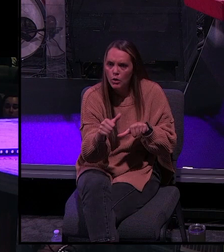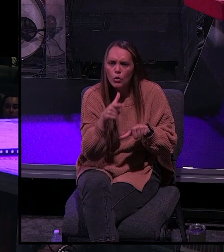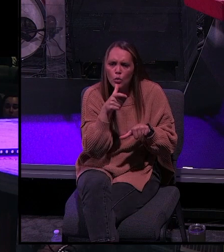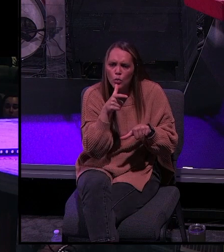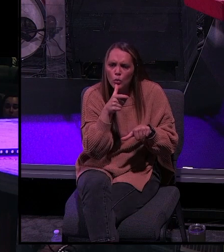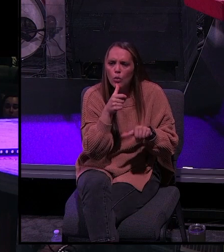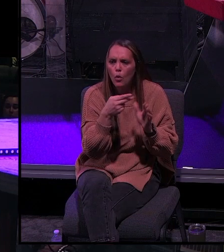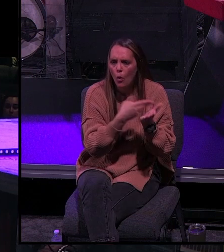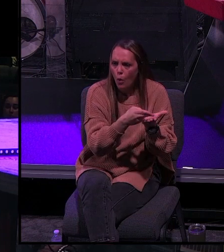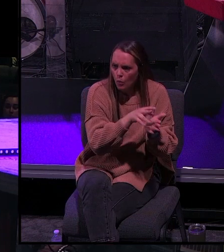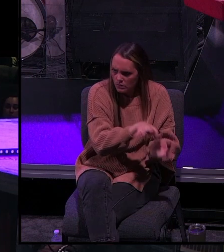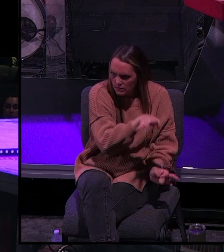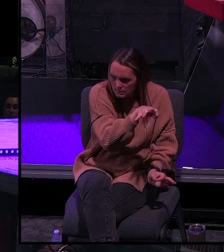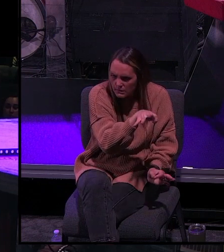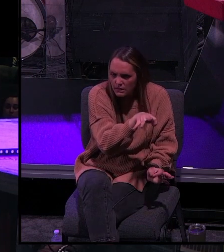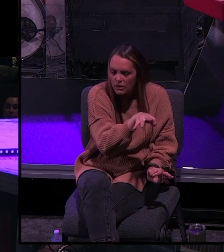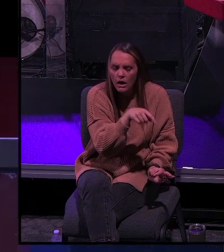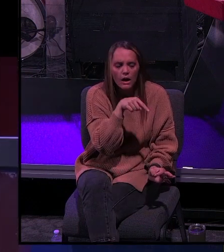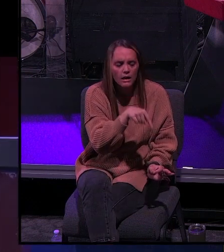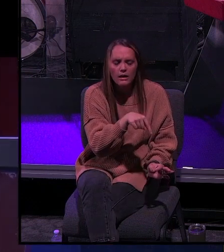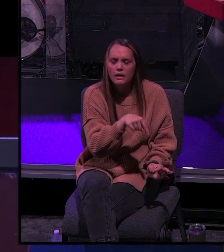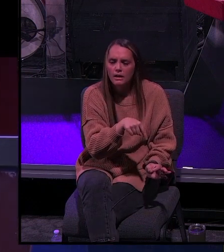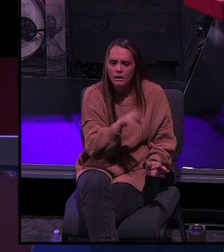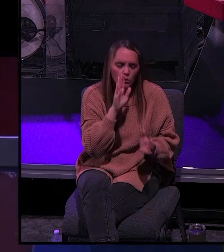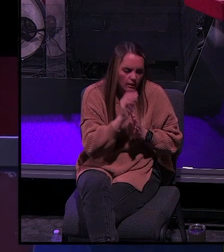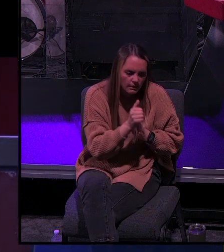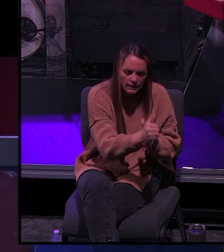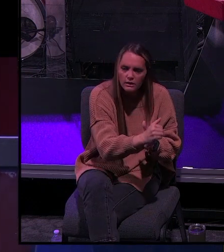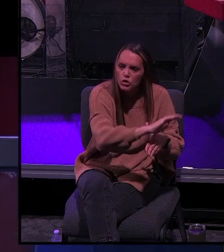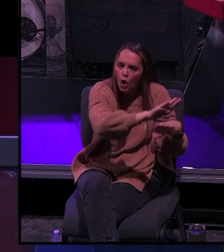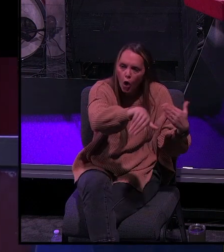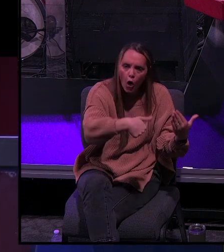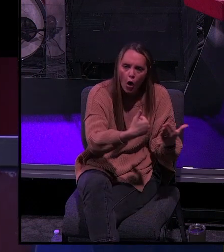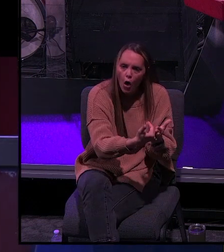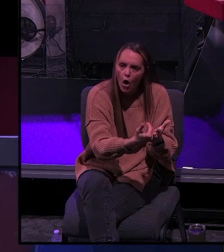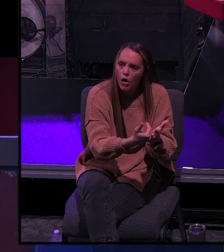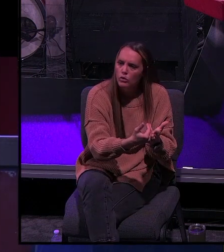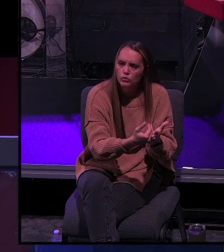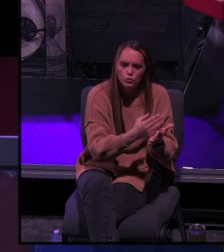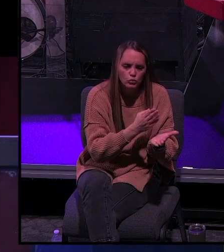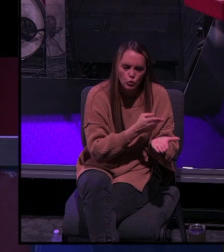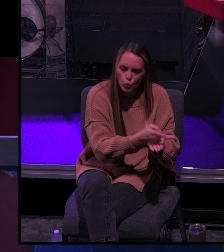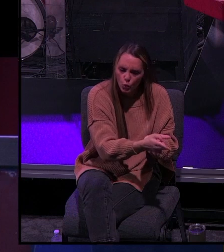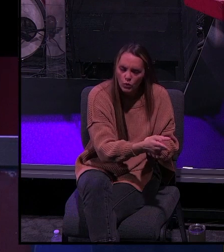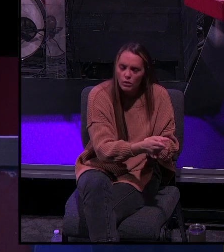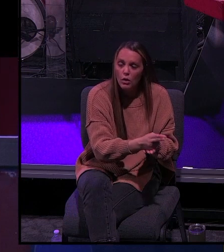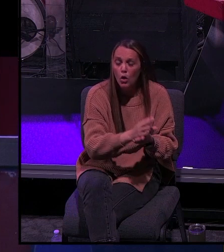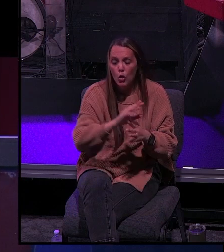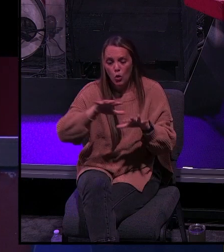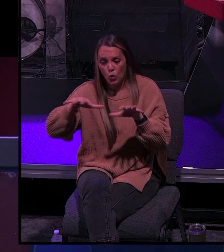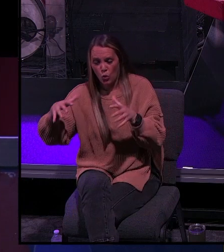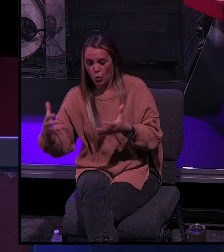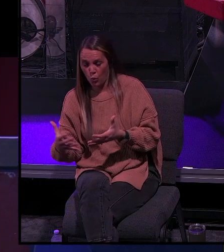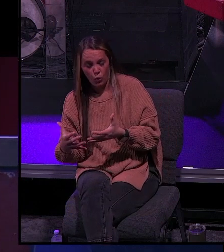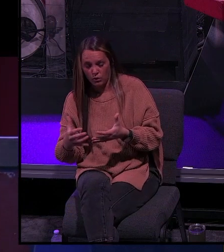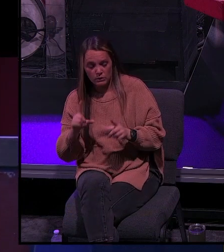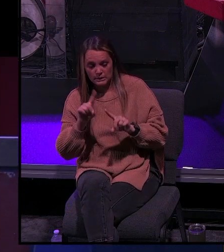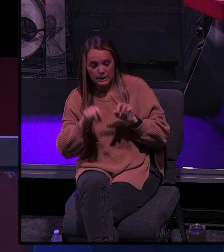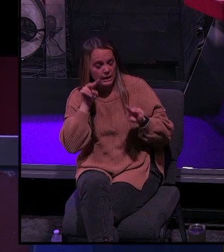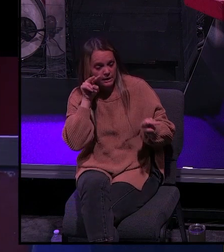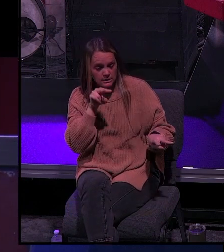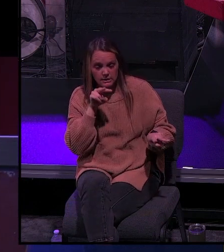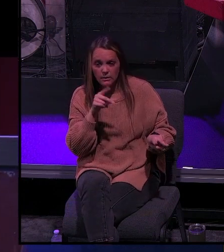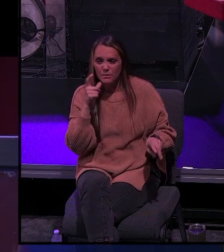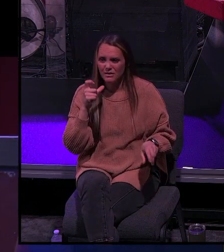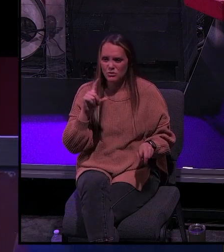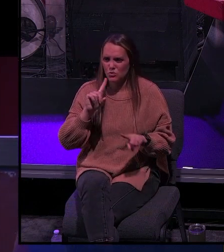into all truth. The world cannot receive Him because it isn't looking for Him and does not recognize Him. But you know Him because He lives with